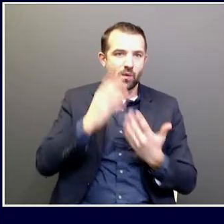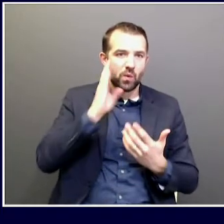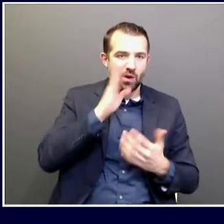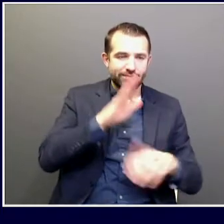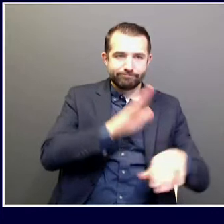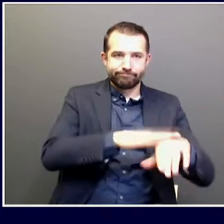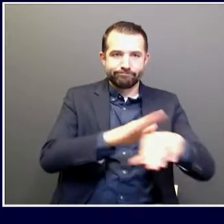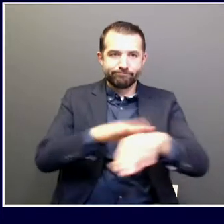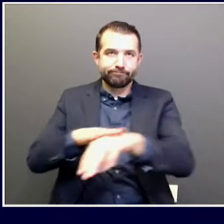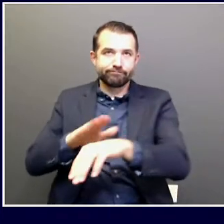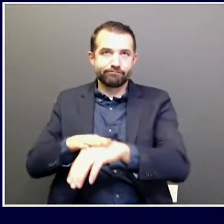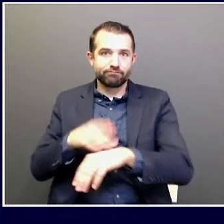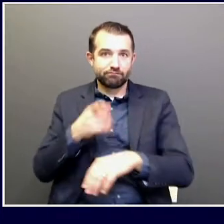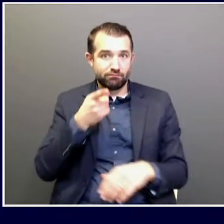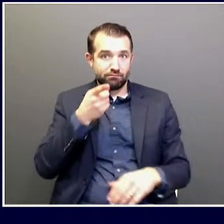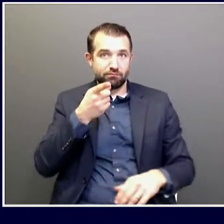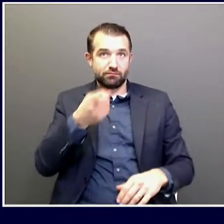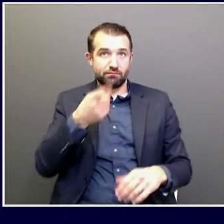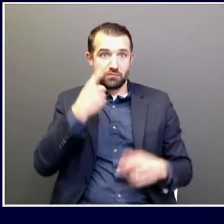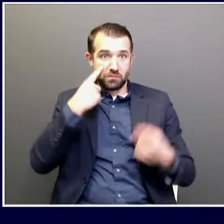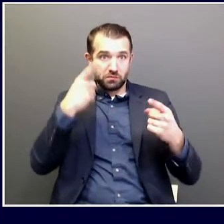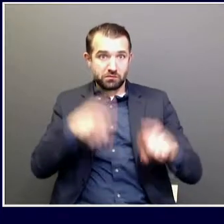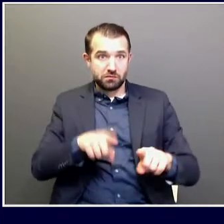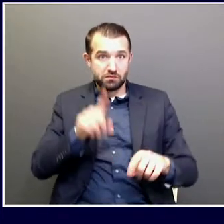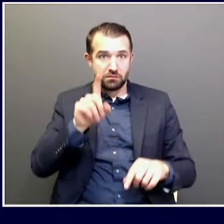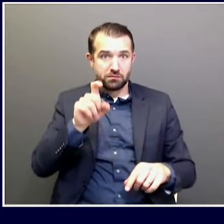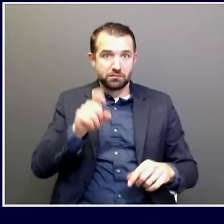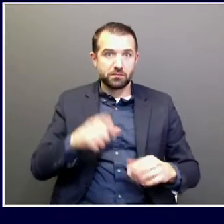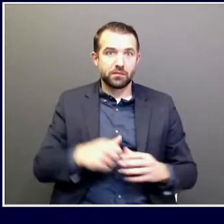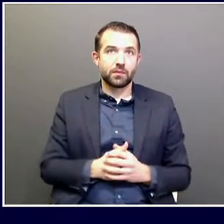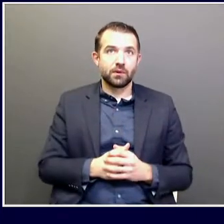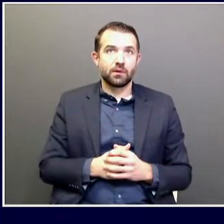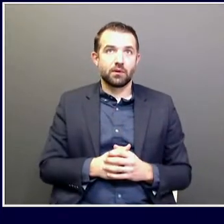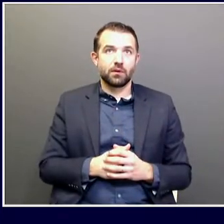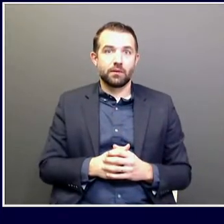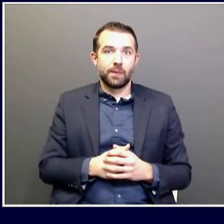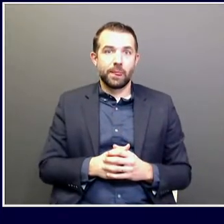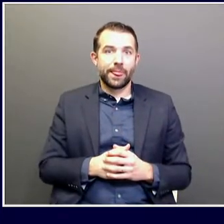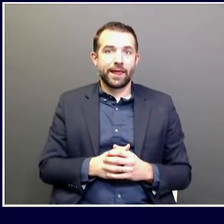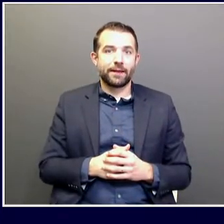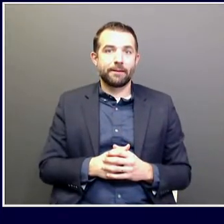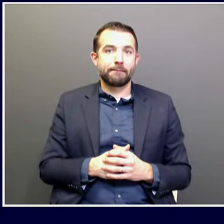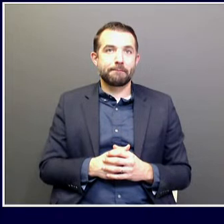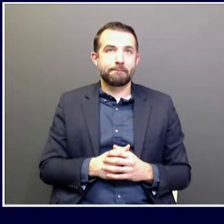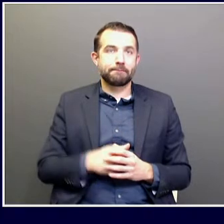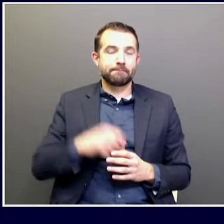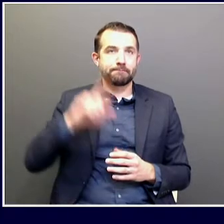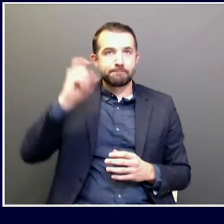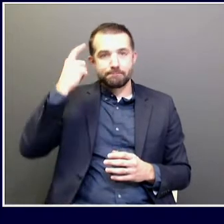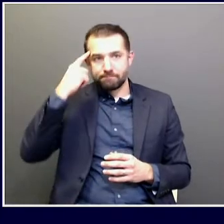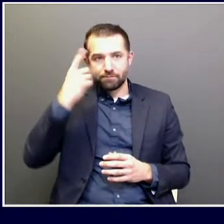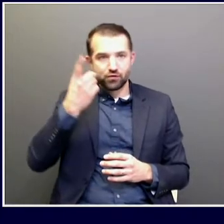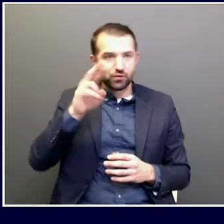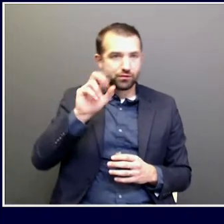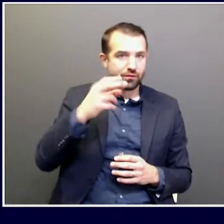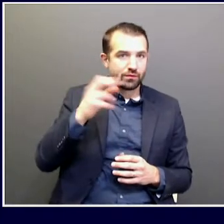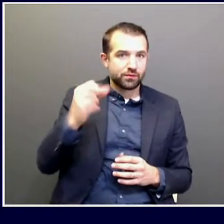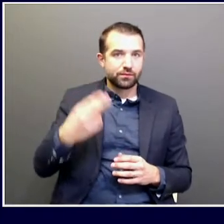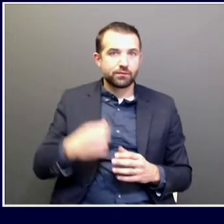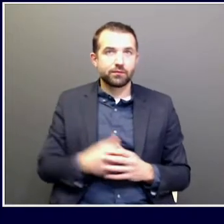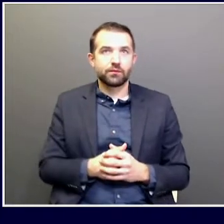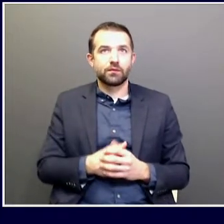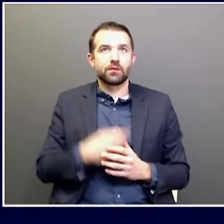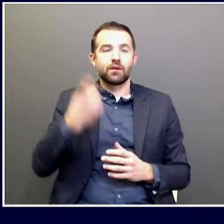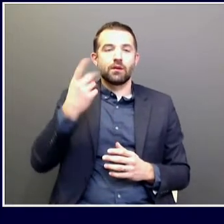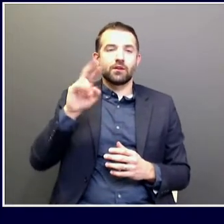I can start, Rebecca, or Governor, please. No, please. I've heard that sentiment expressed. It strikes me as